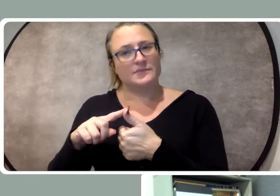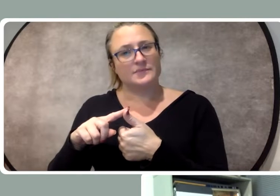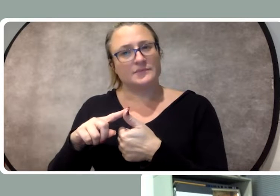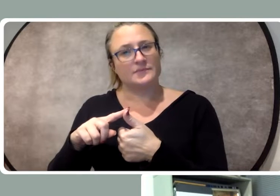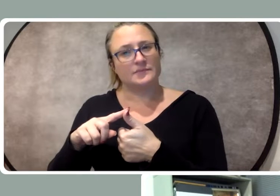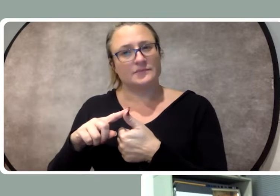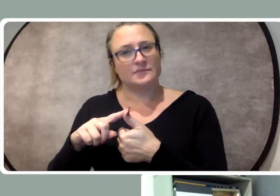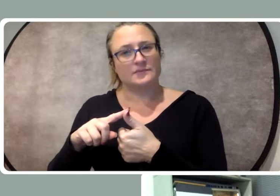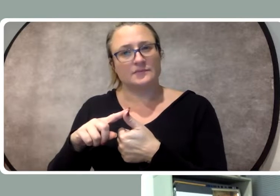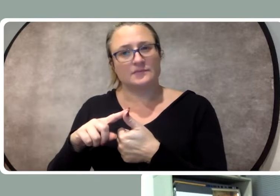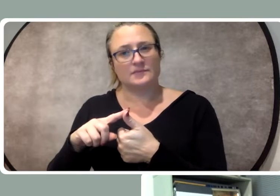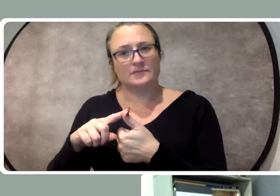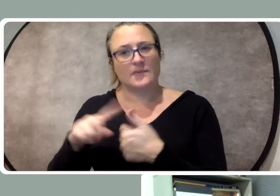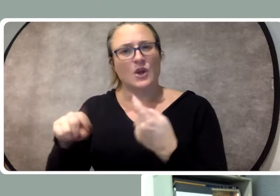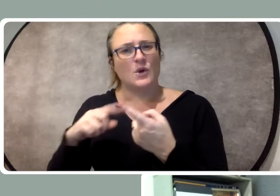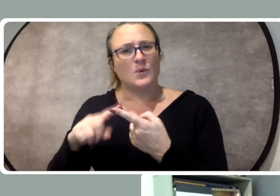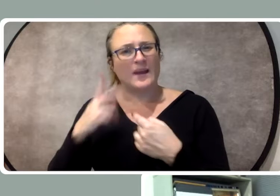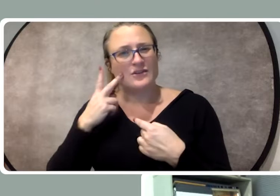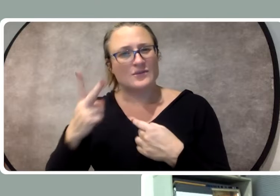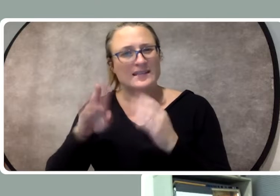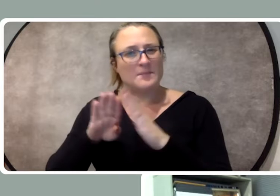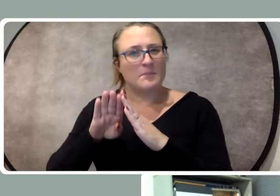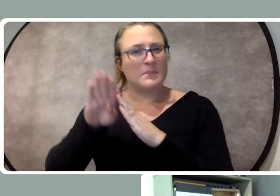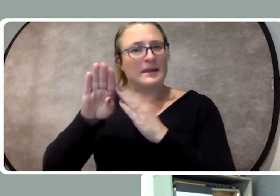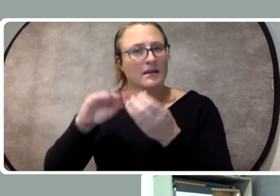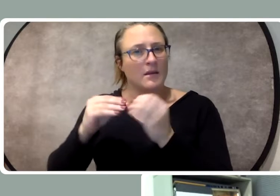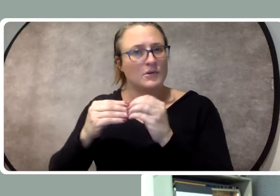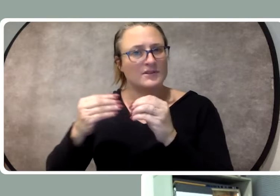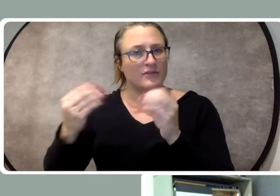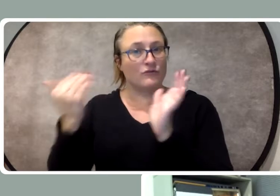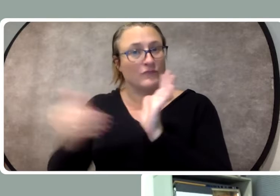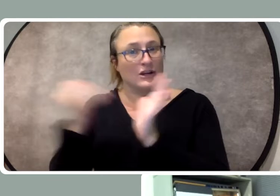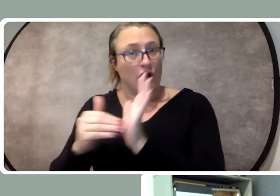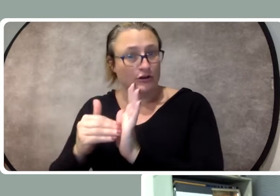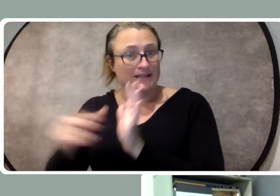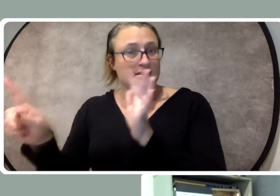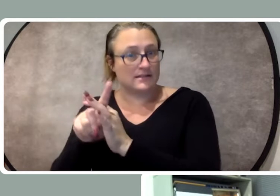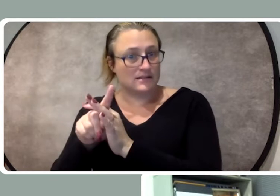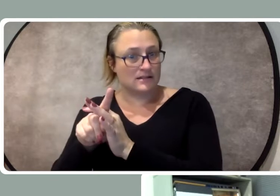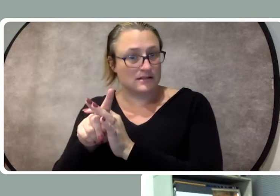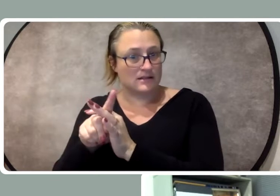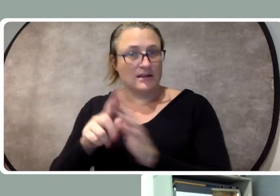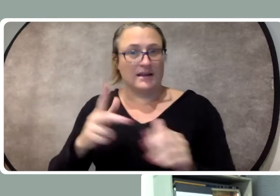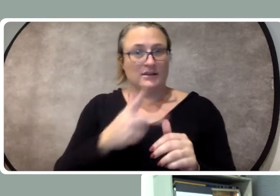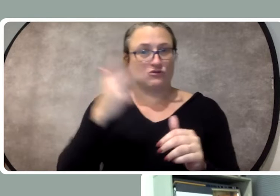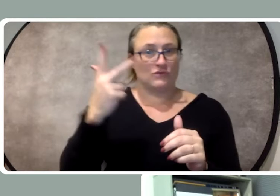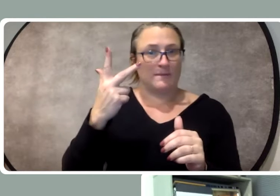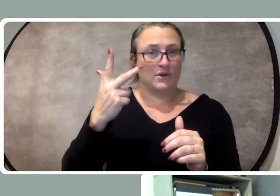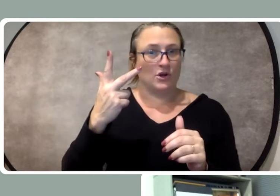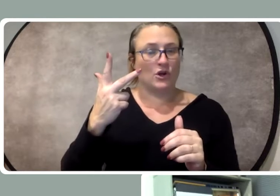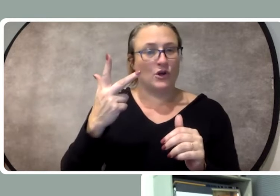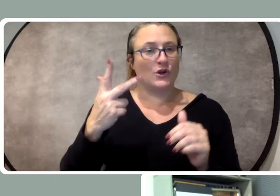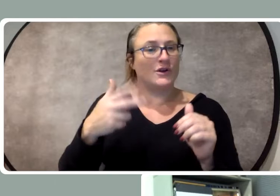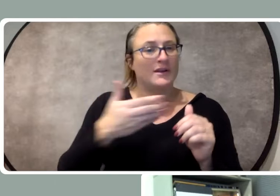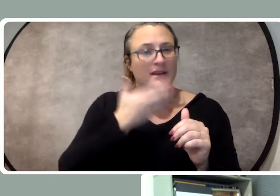when do you see peak numbers of recurrences in triple negative breast cancer? Does it start from the diagnosis date or the date